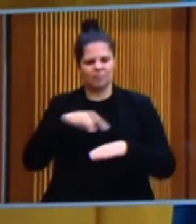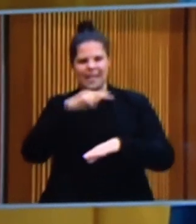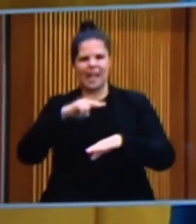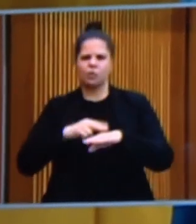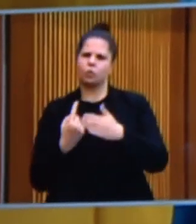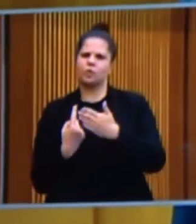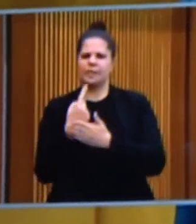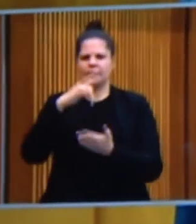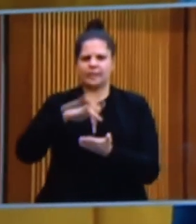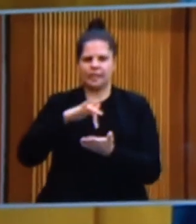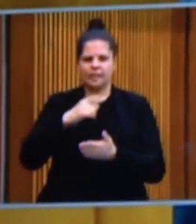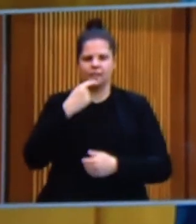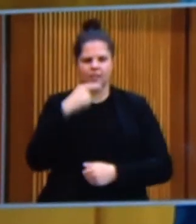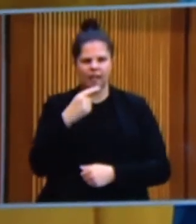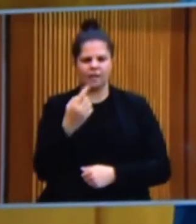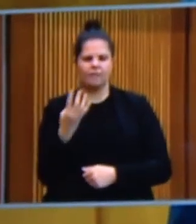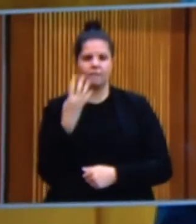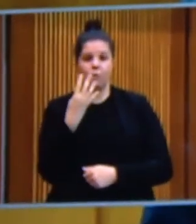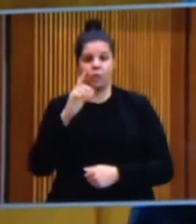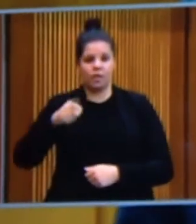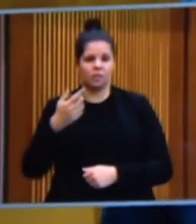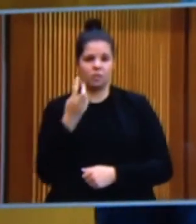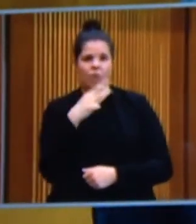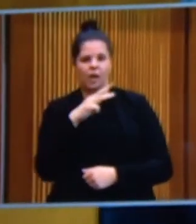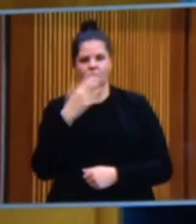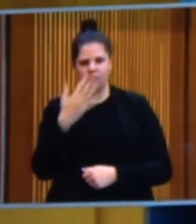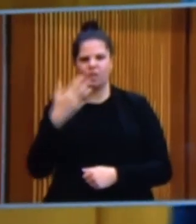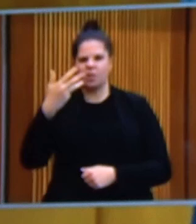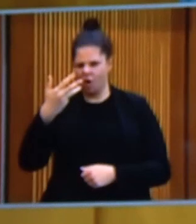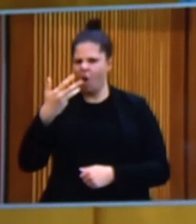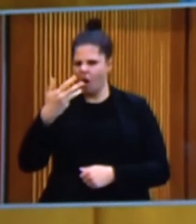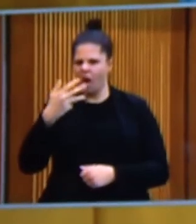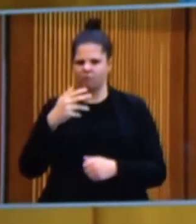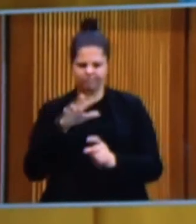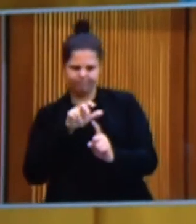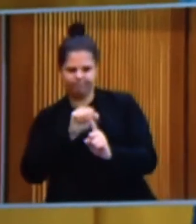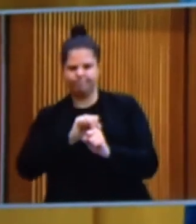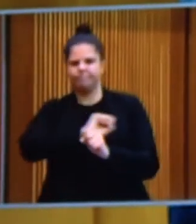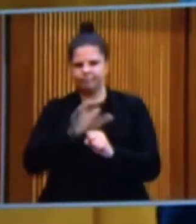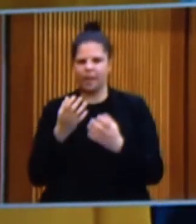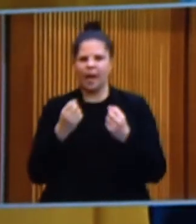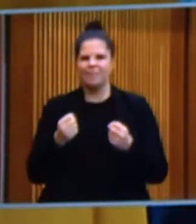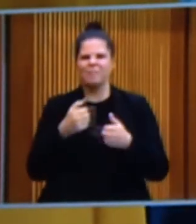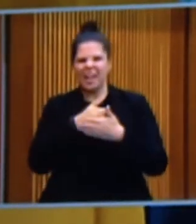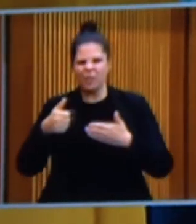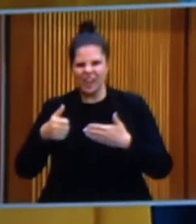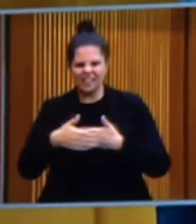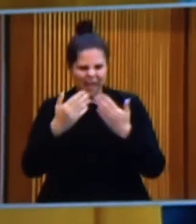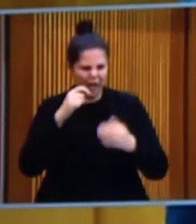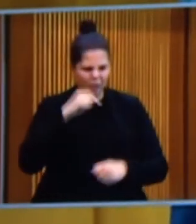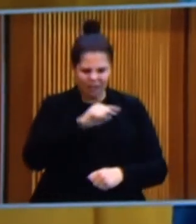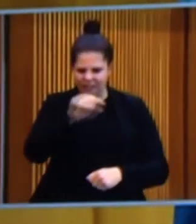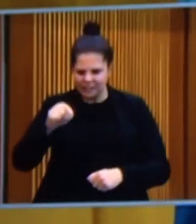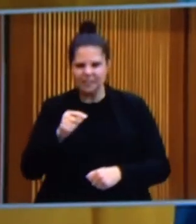were 4,359 cases. They are being updated during the course of the day by individual states, and we'll provide this